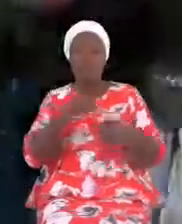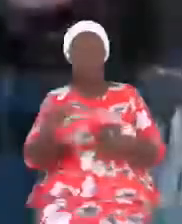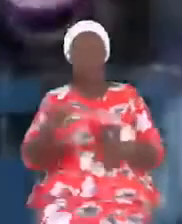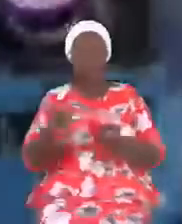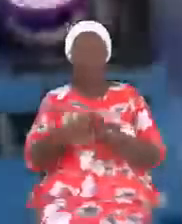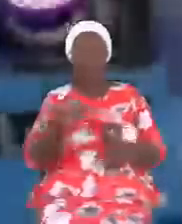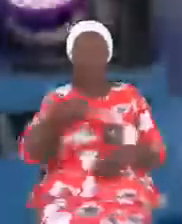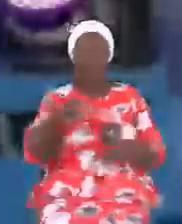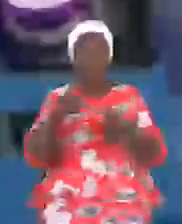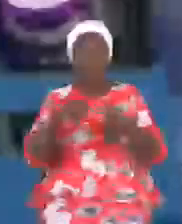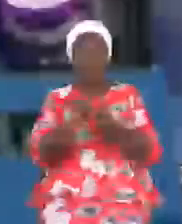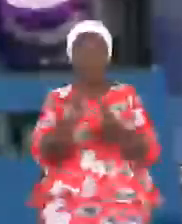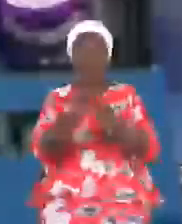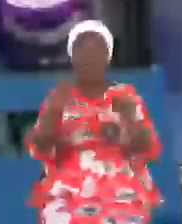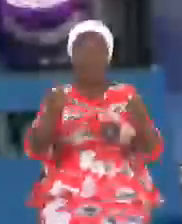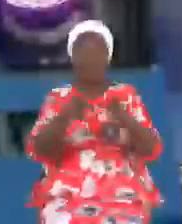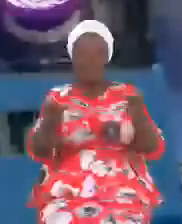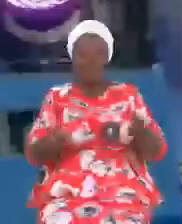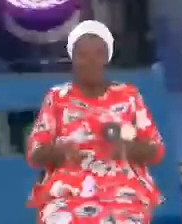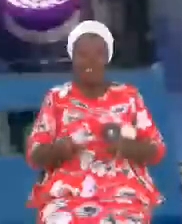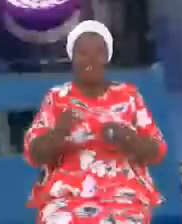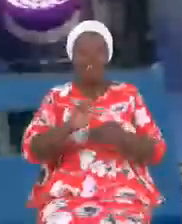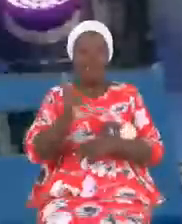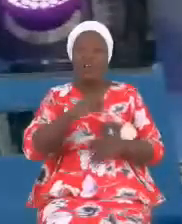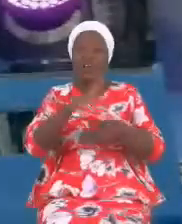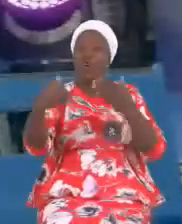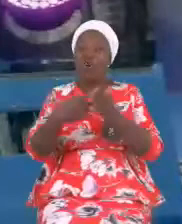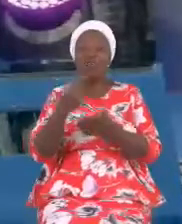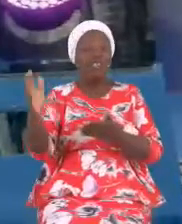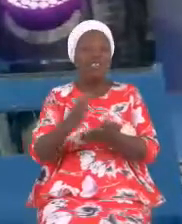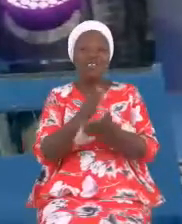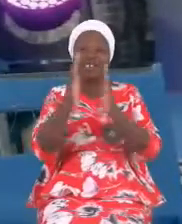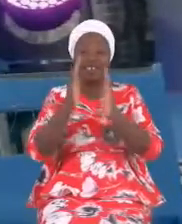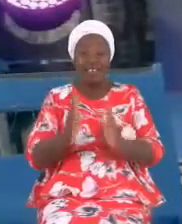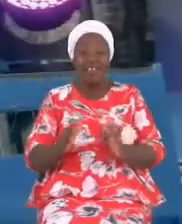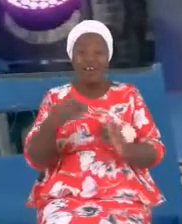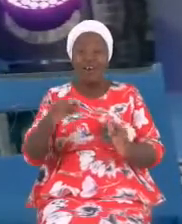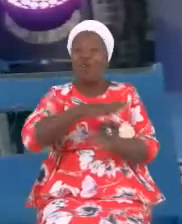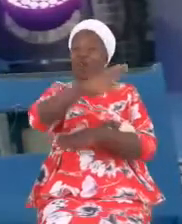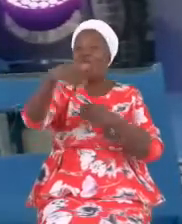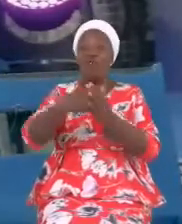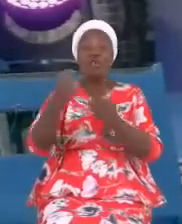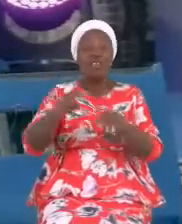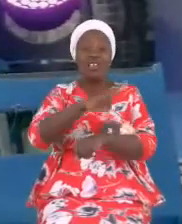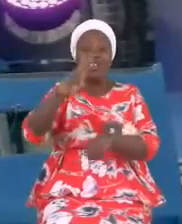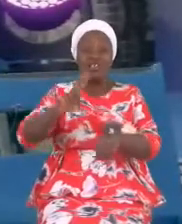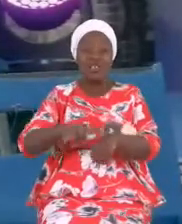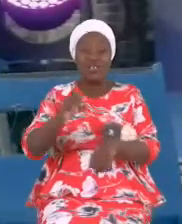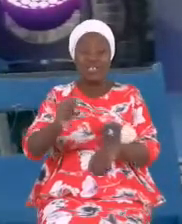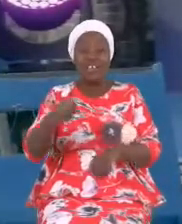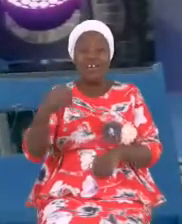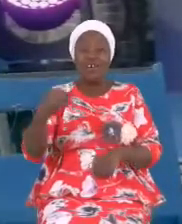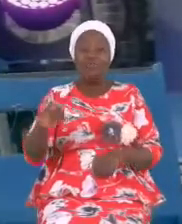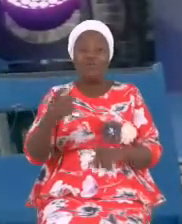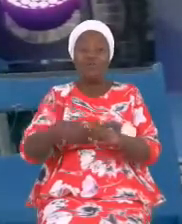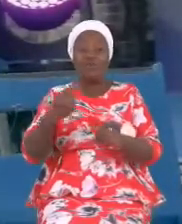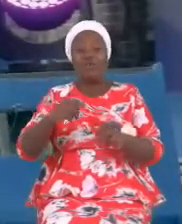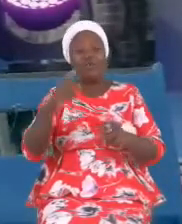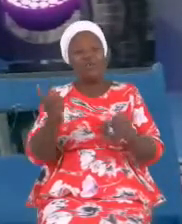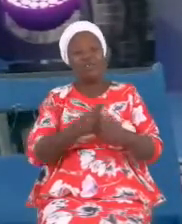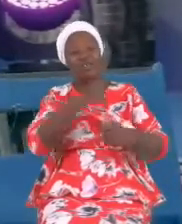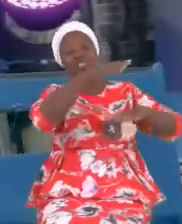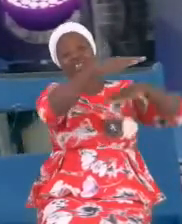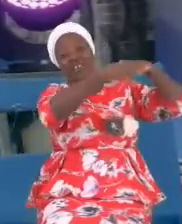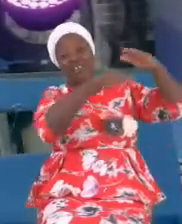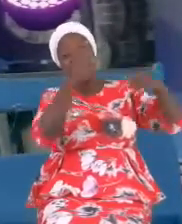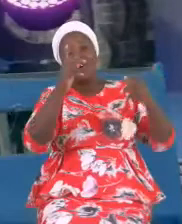that place where all the singers of all the nations, from the fourth generation